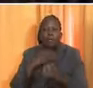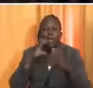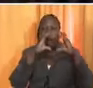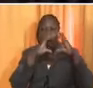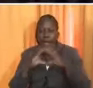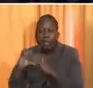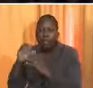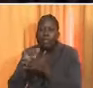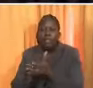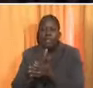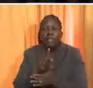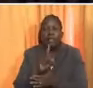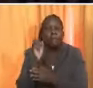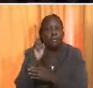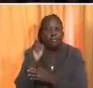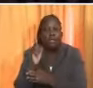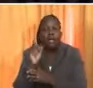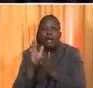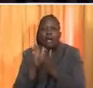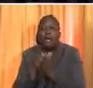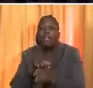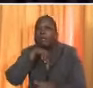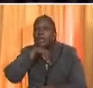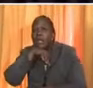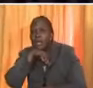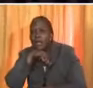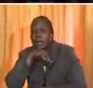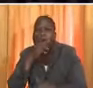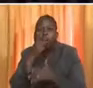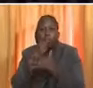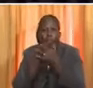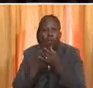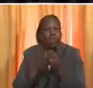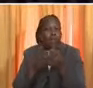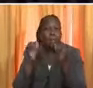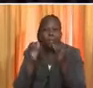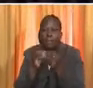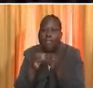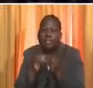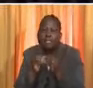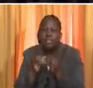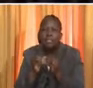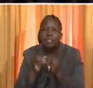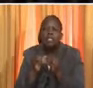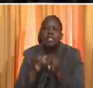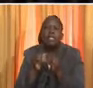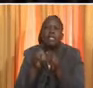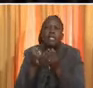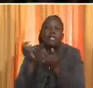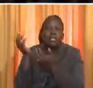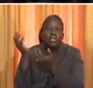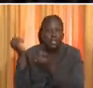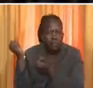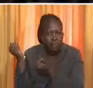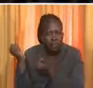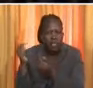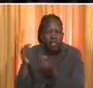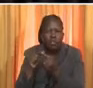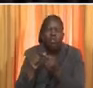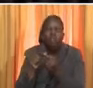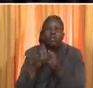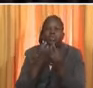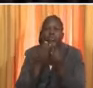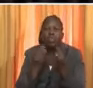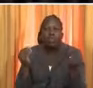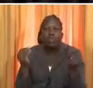the President and Honorable Odinga, both well-meaning, intended to ease the seething